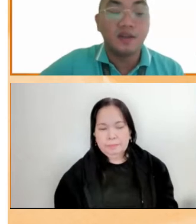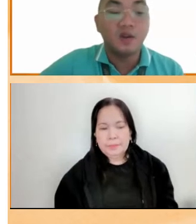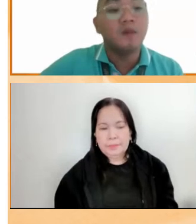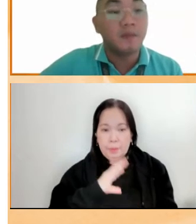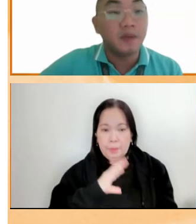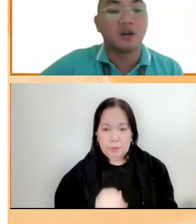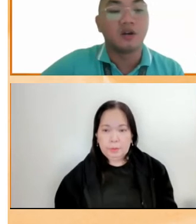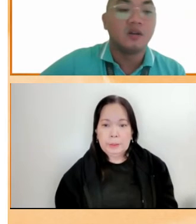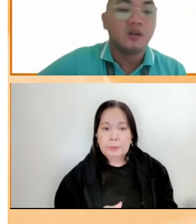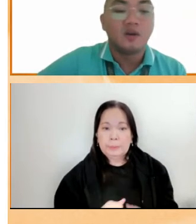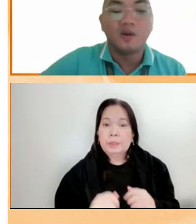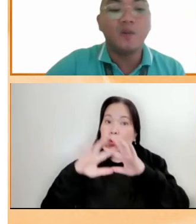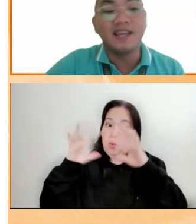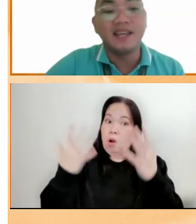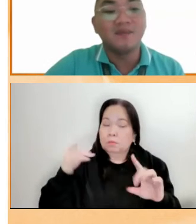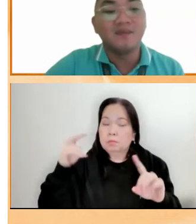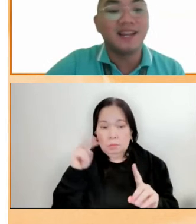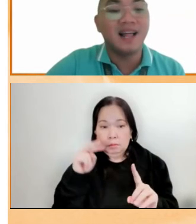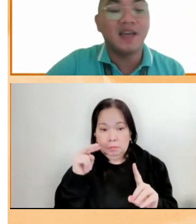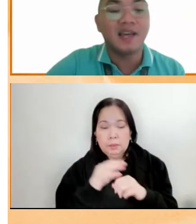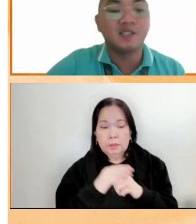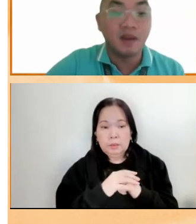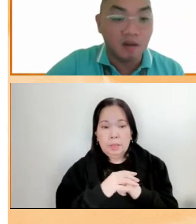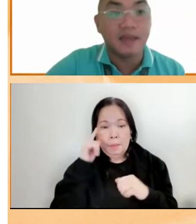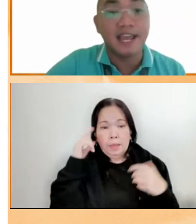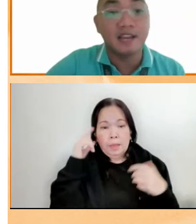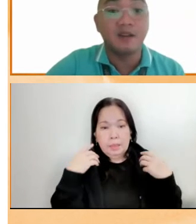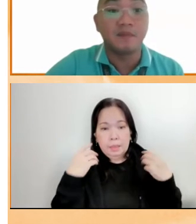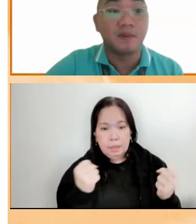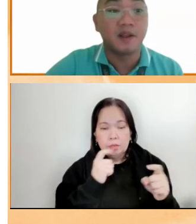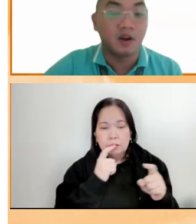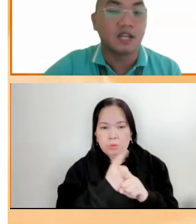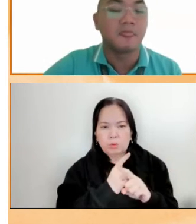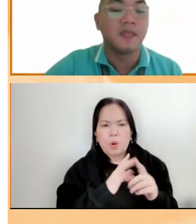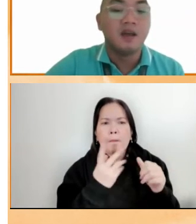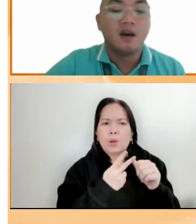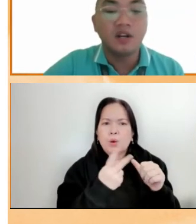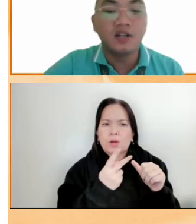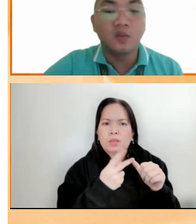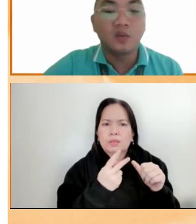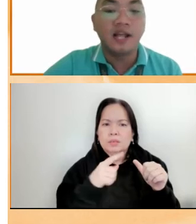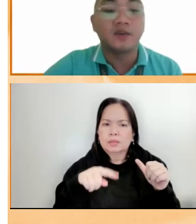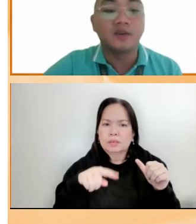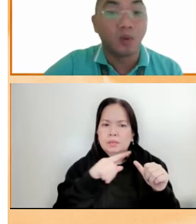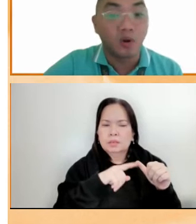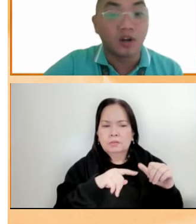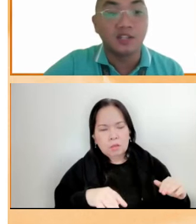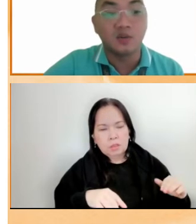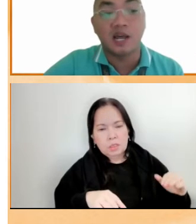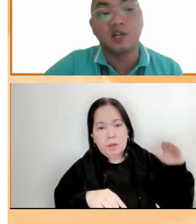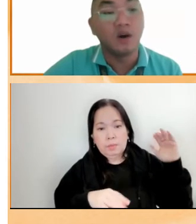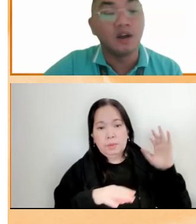So in the global picture, globally, mental health has become a development priority. According to the World Health Report